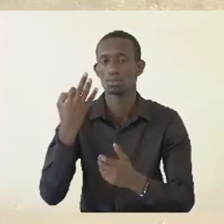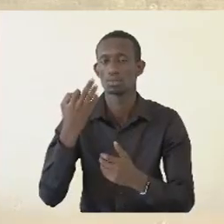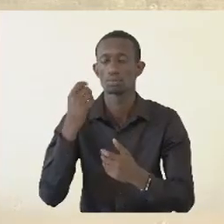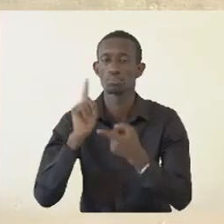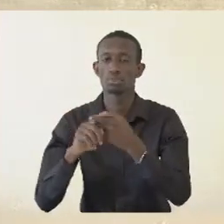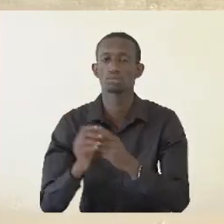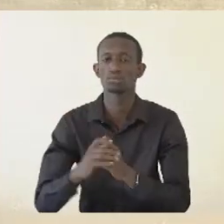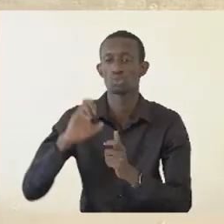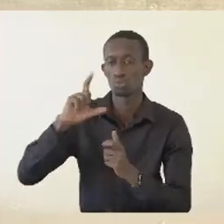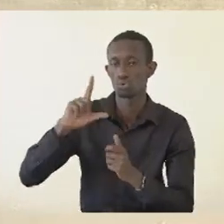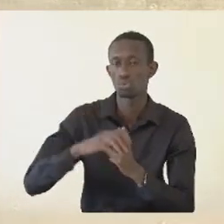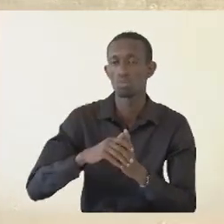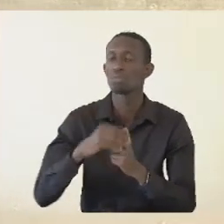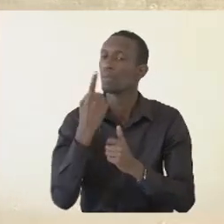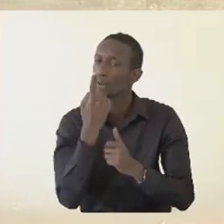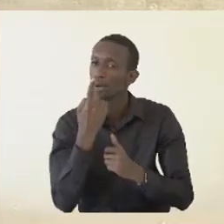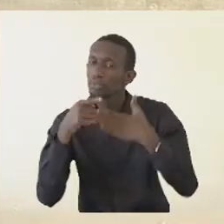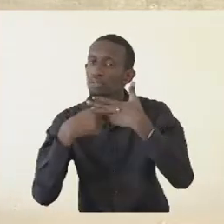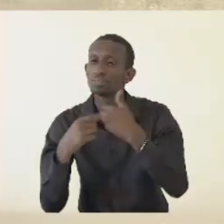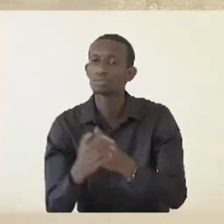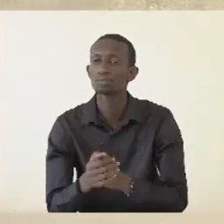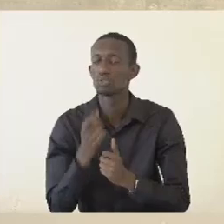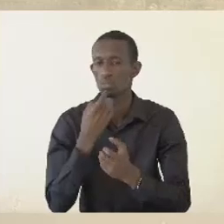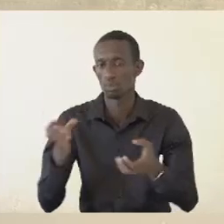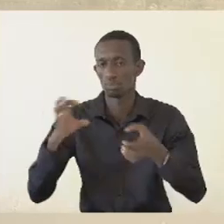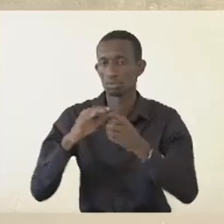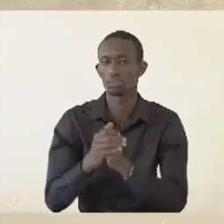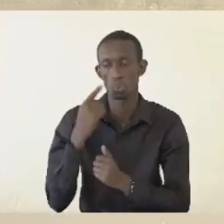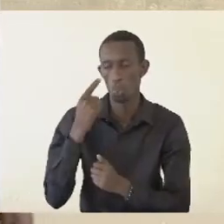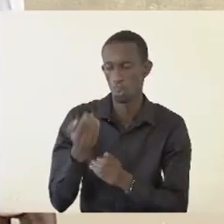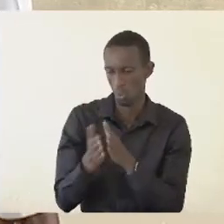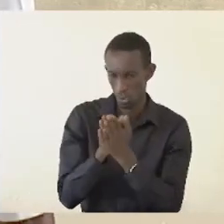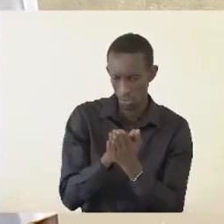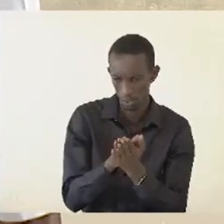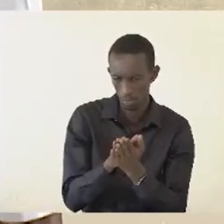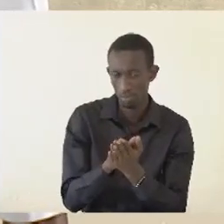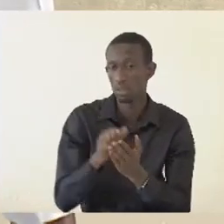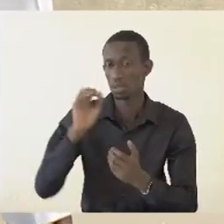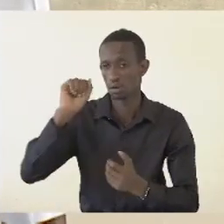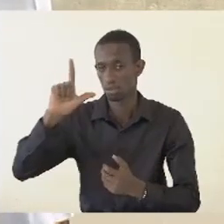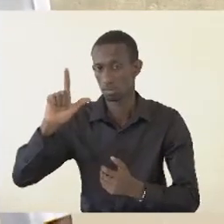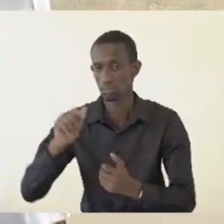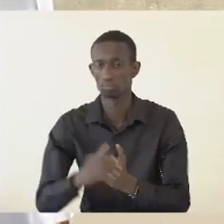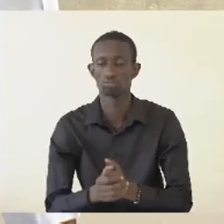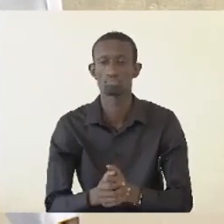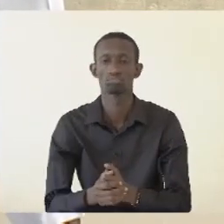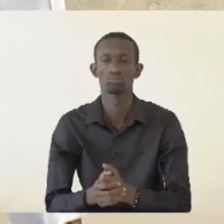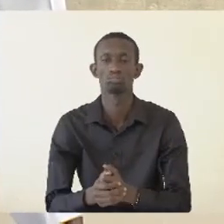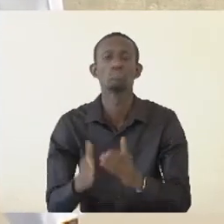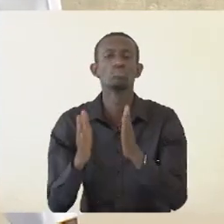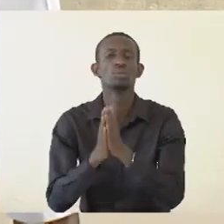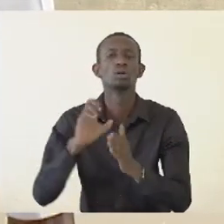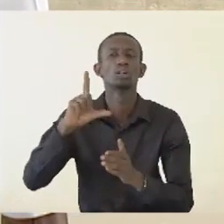1 negative, and if you interchange, what you get will be aluminium with